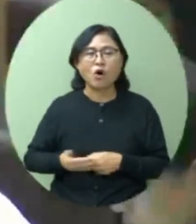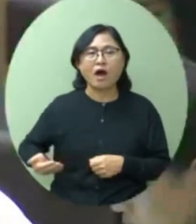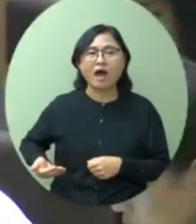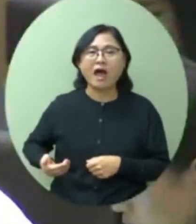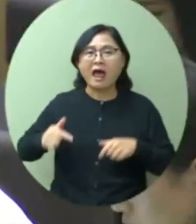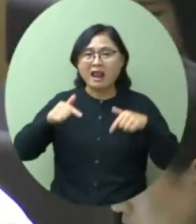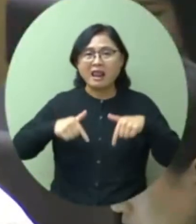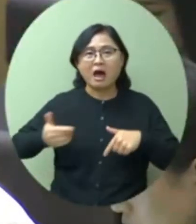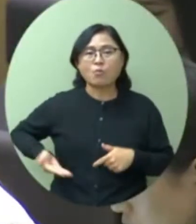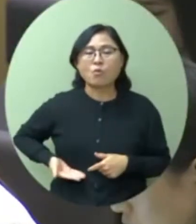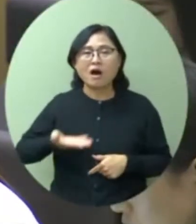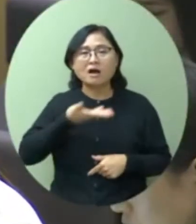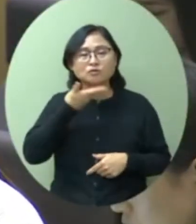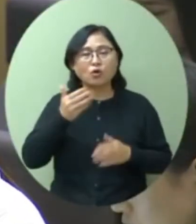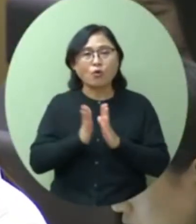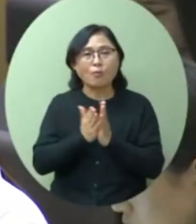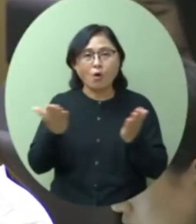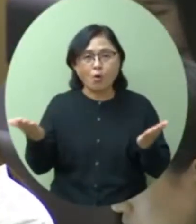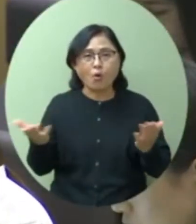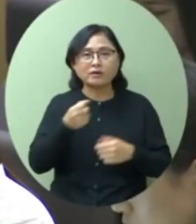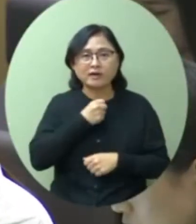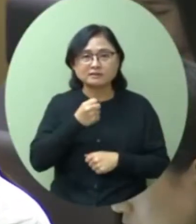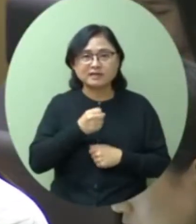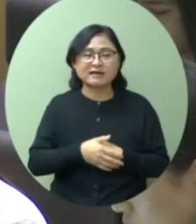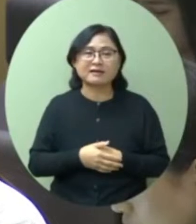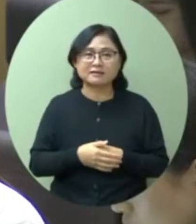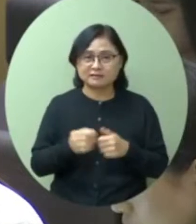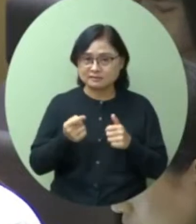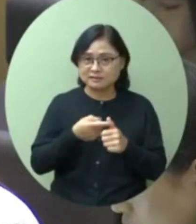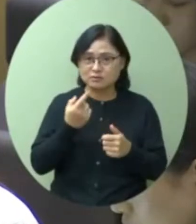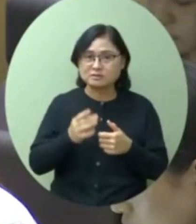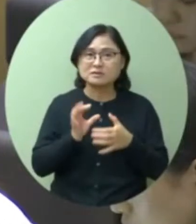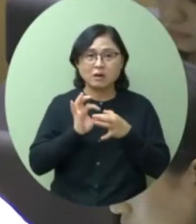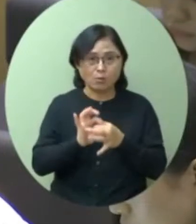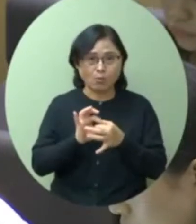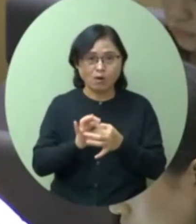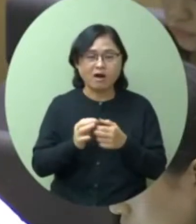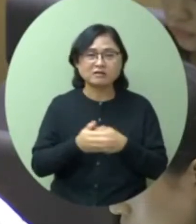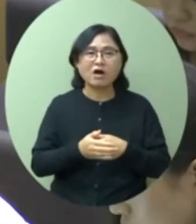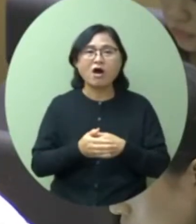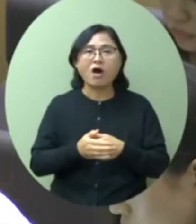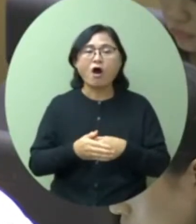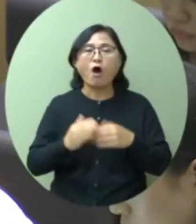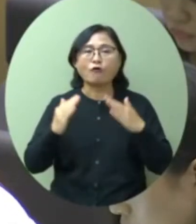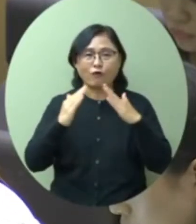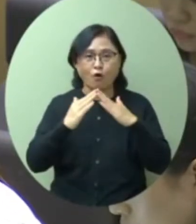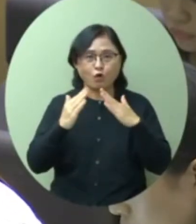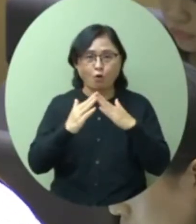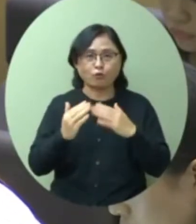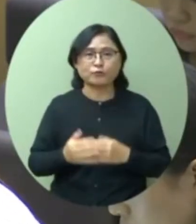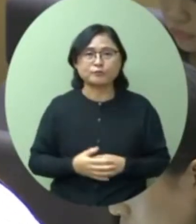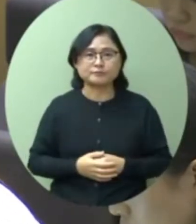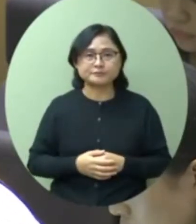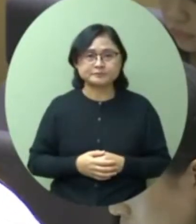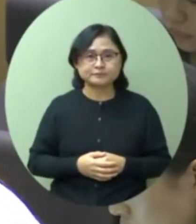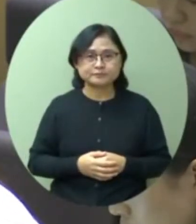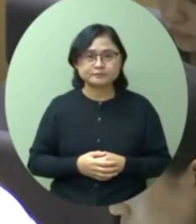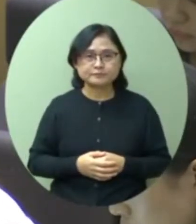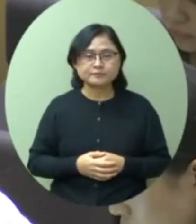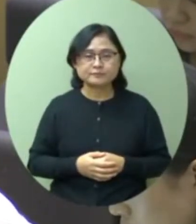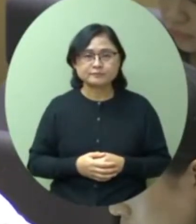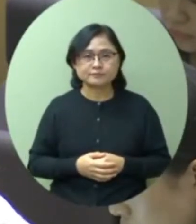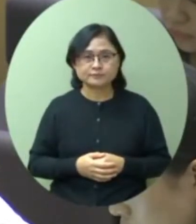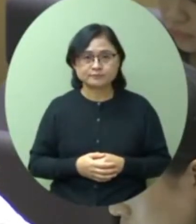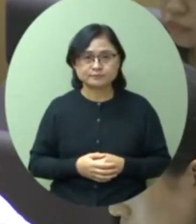Post. Firstly, with regards to the measure regarding the housing market and the policy address, why does the government see the need to introduce